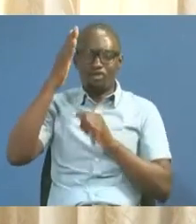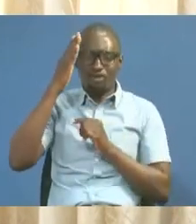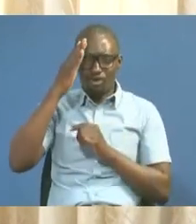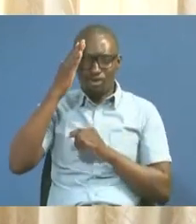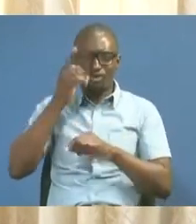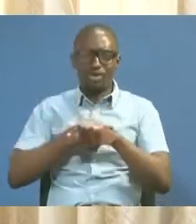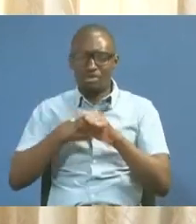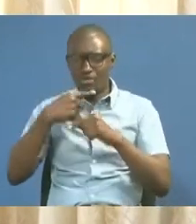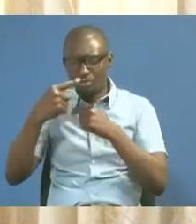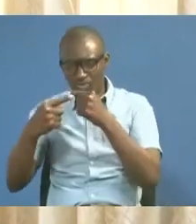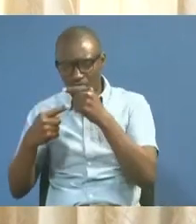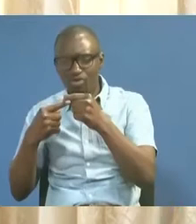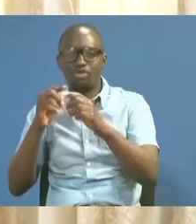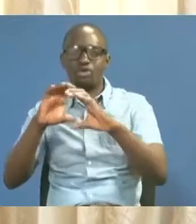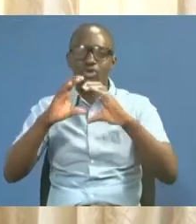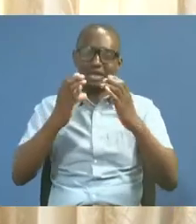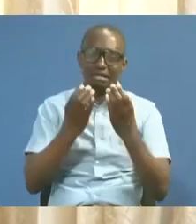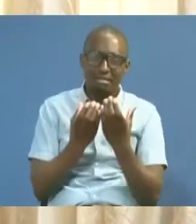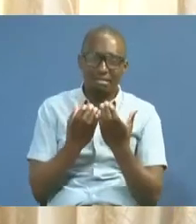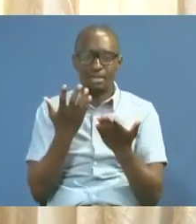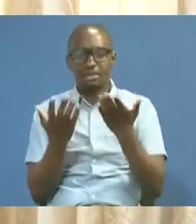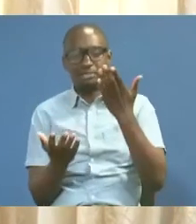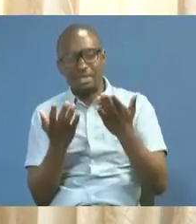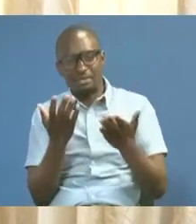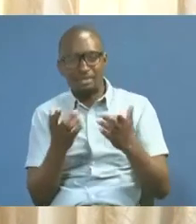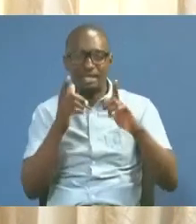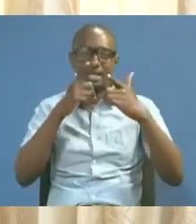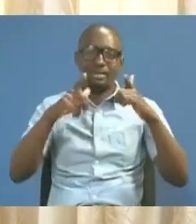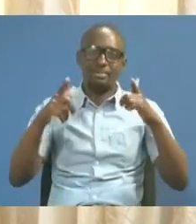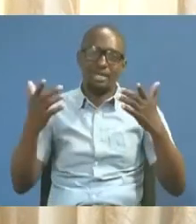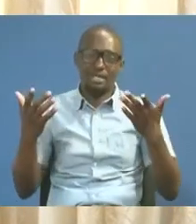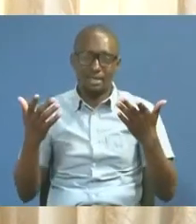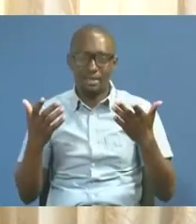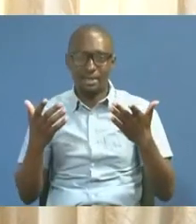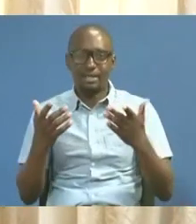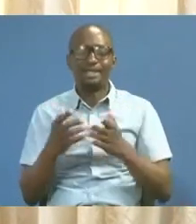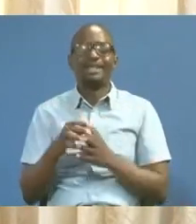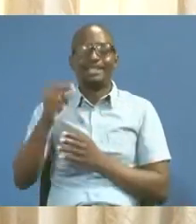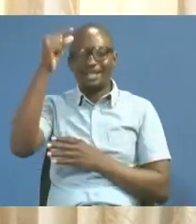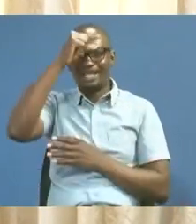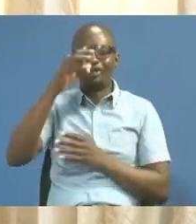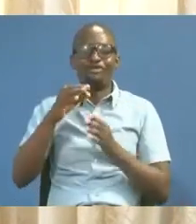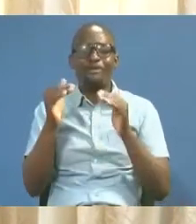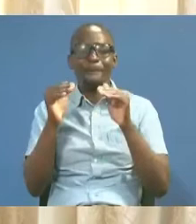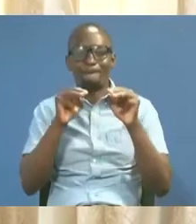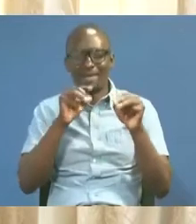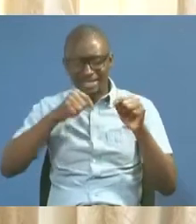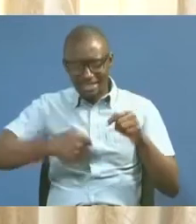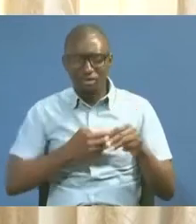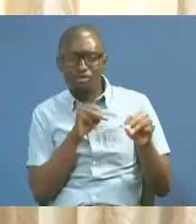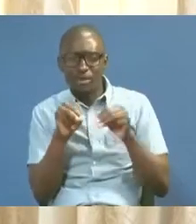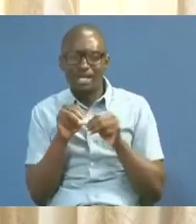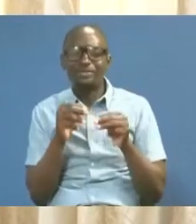class, the time you're supposed to be in the library. So the degree of self-management at the university is